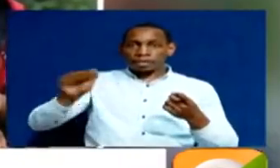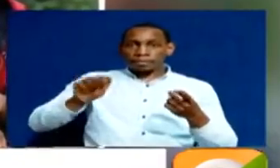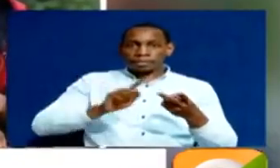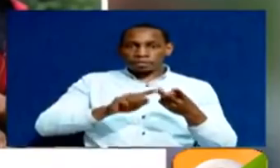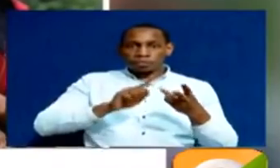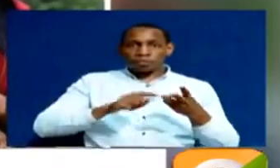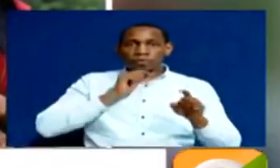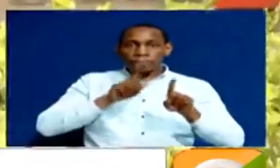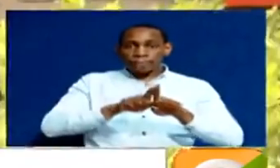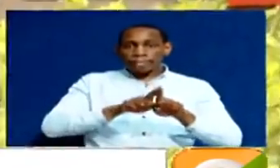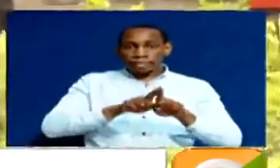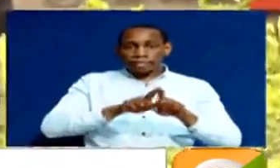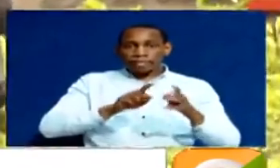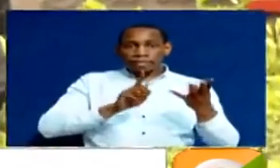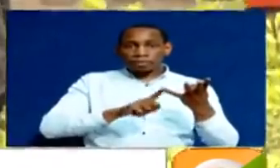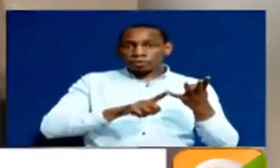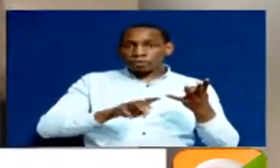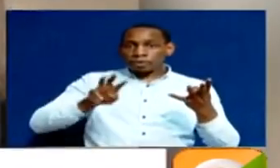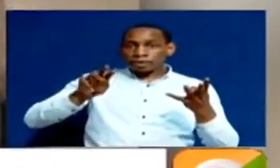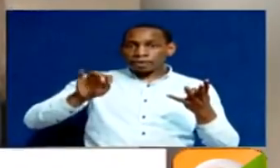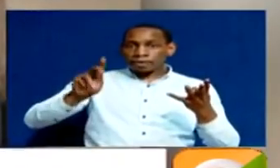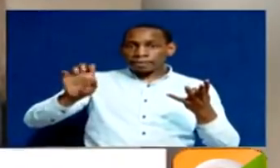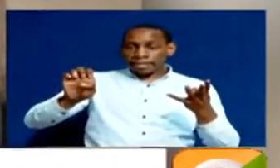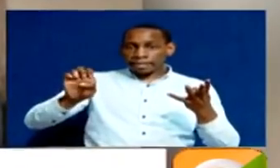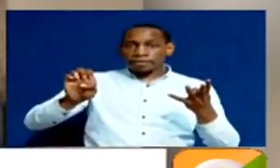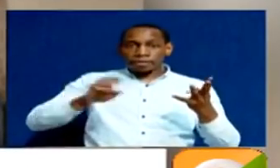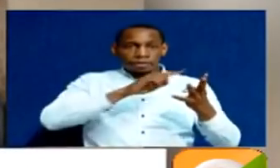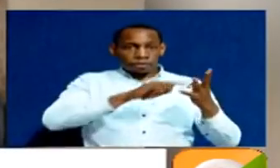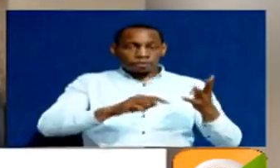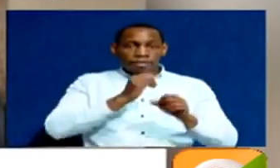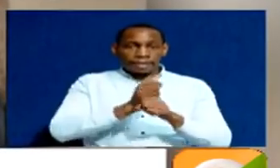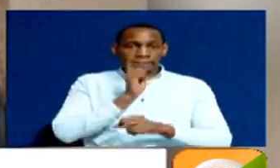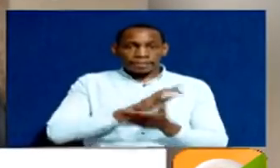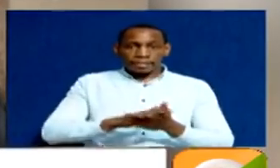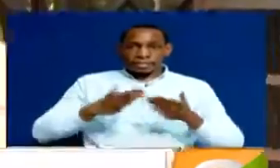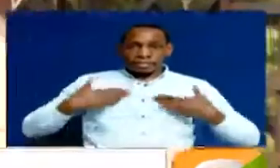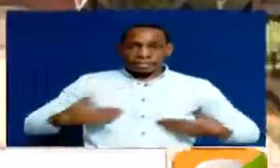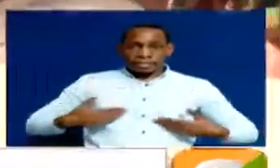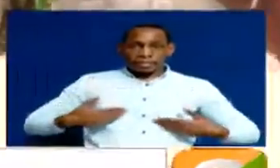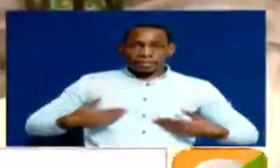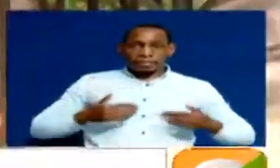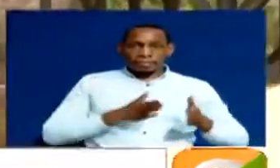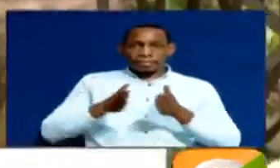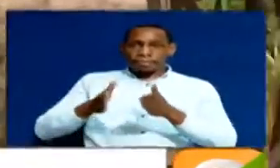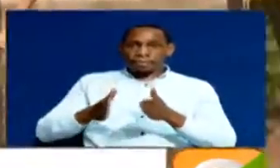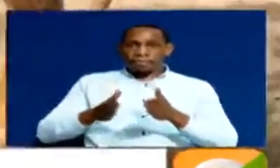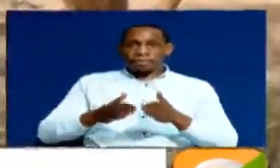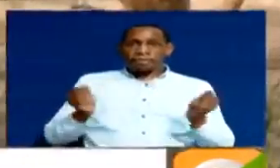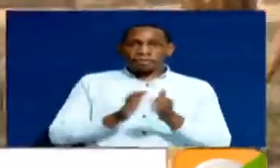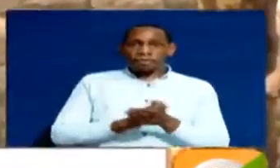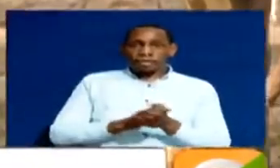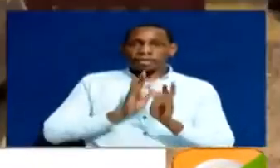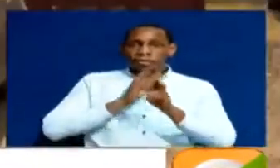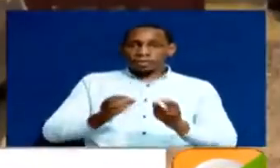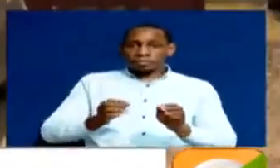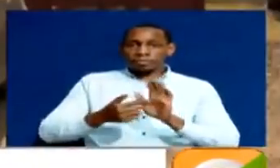the two brothers Frederick and Victor, and that of Mike Ondoso George, have been conducted at the city mortuary, the results revealing the gory